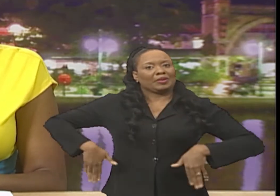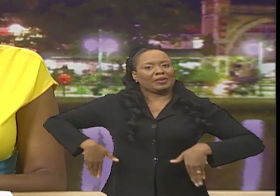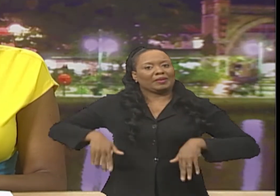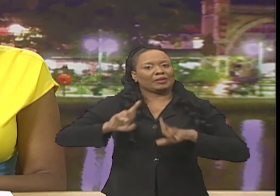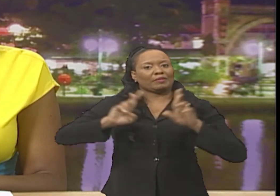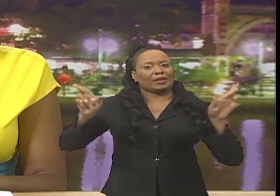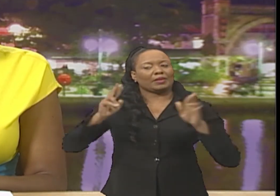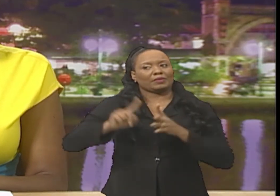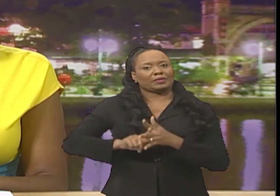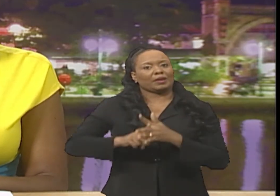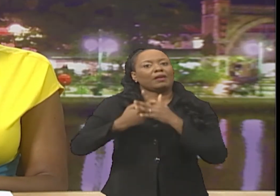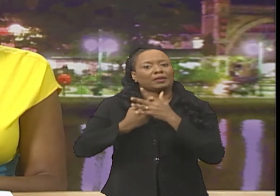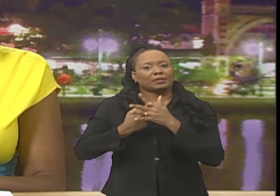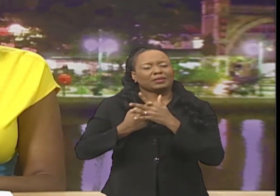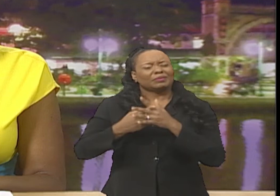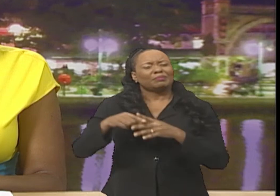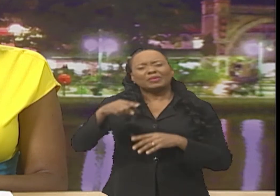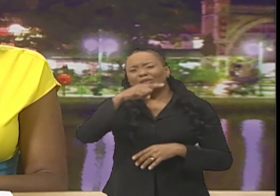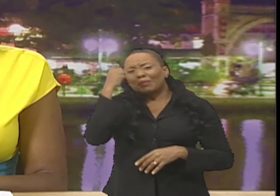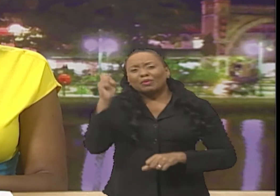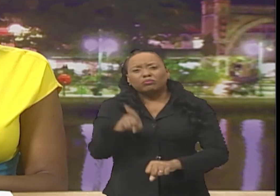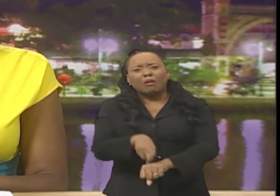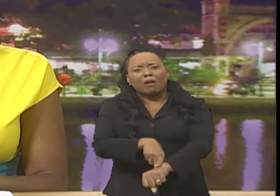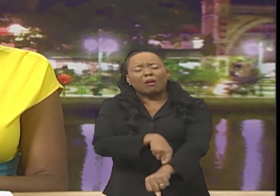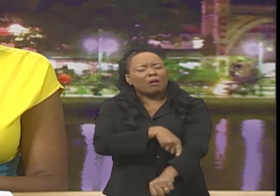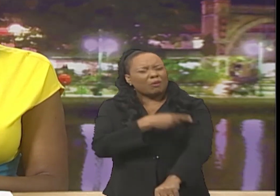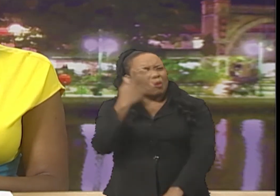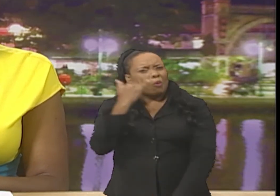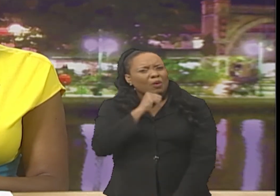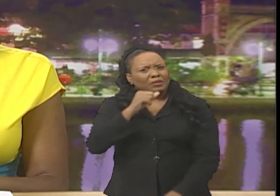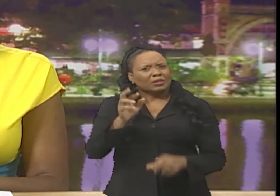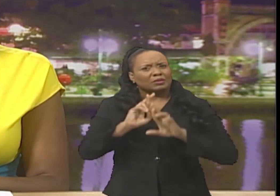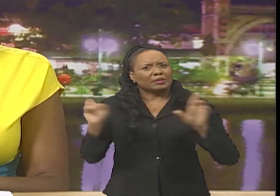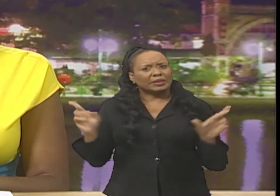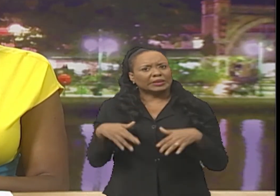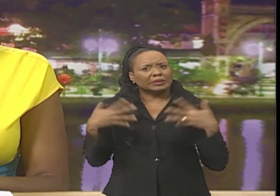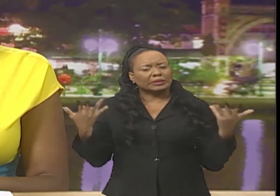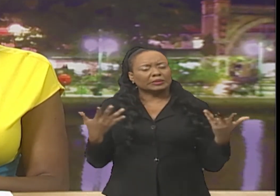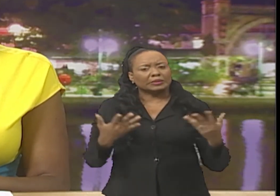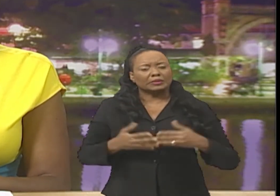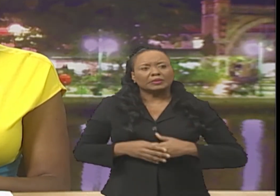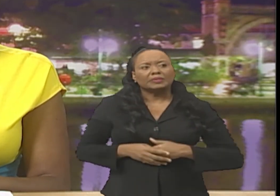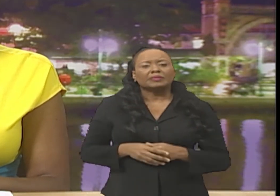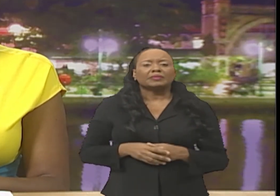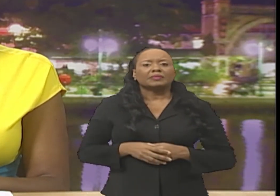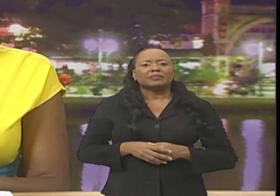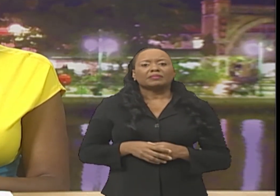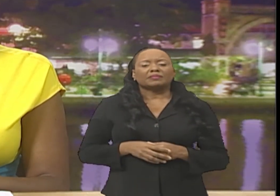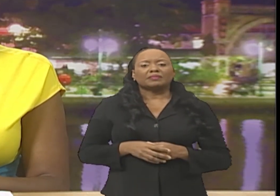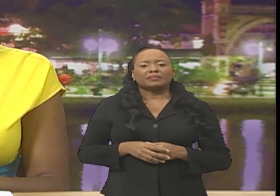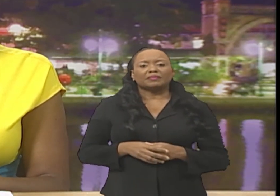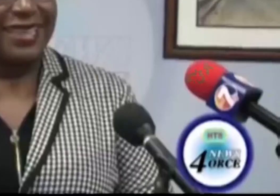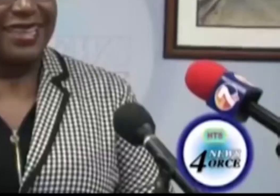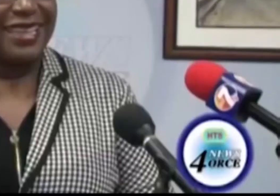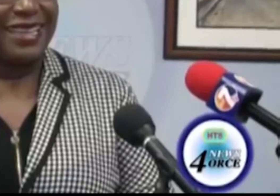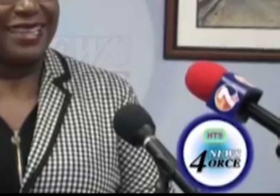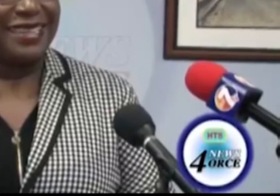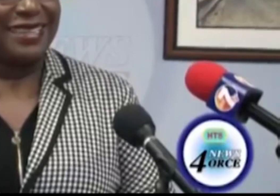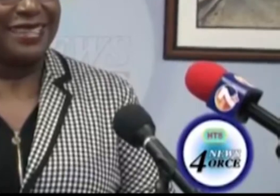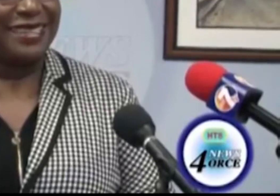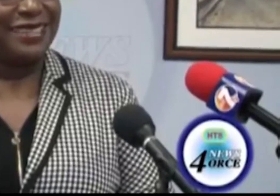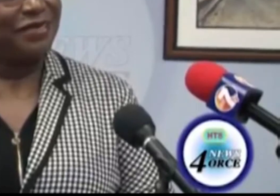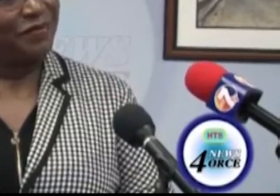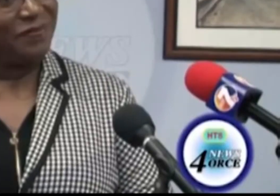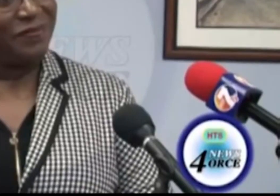that's following the long summer vacation. We get more in this report from HTS News Force. Minister